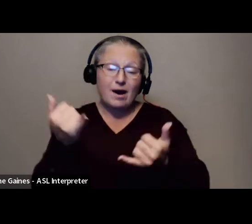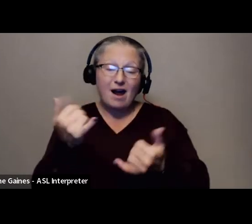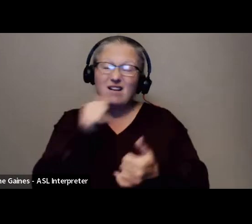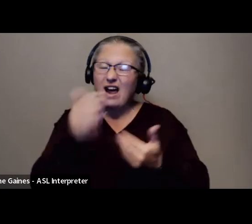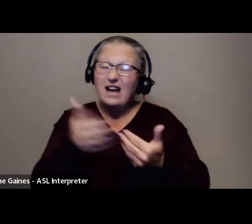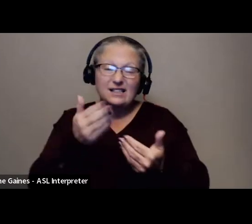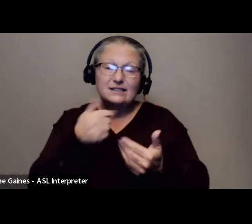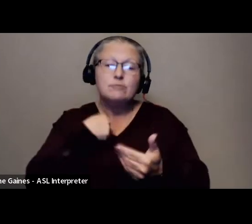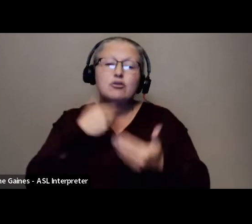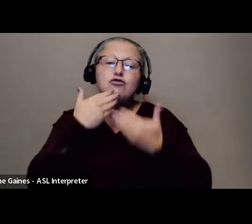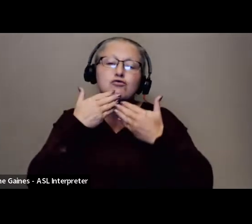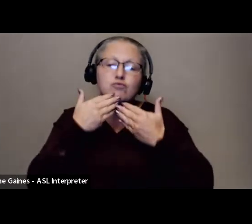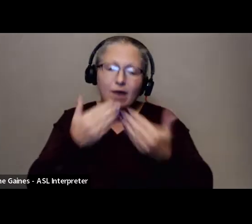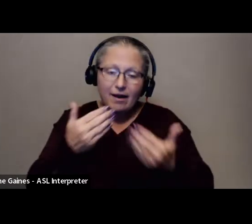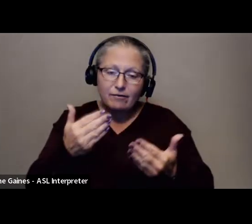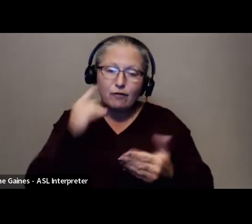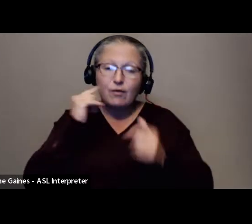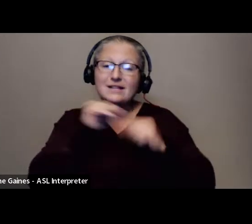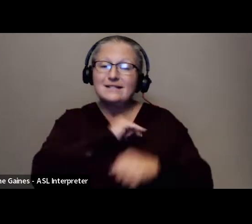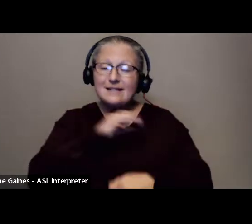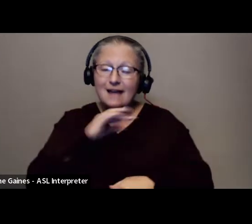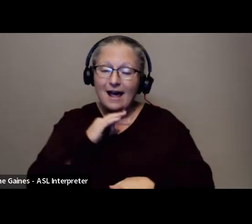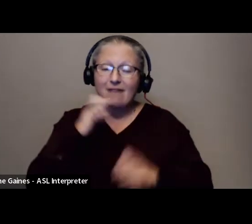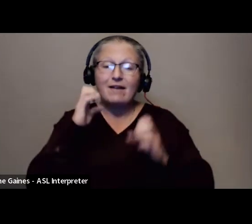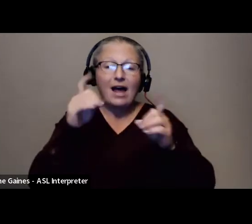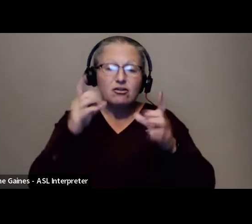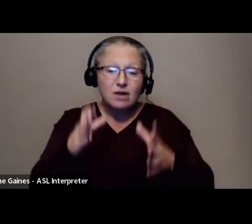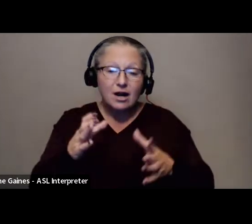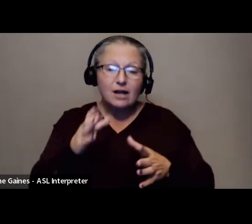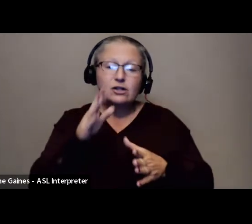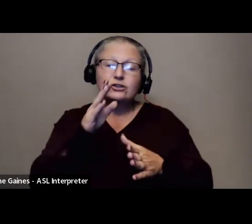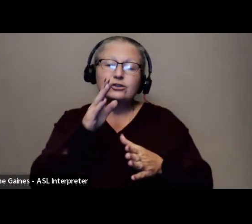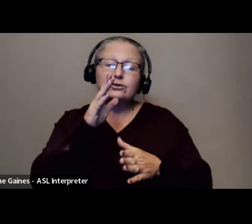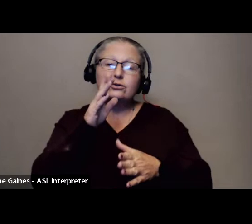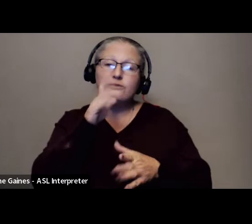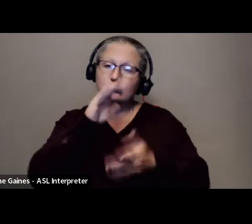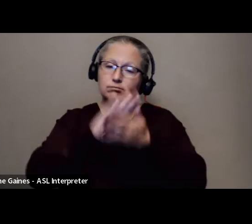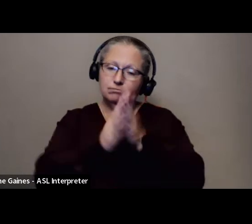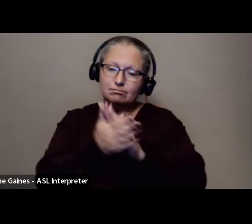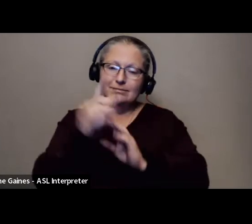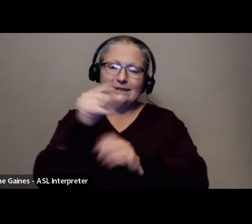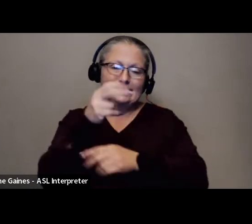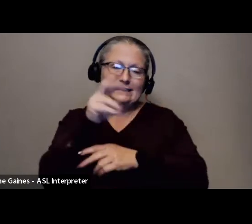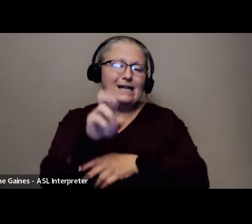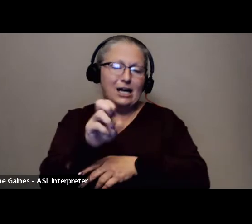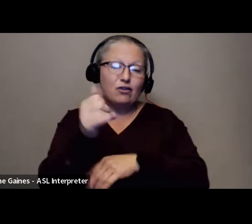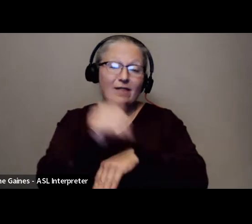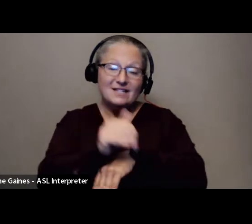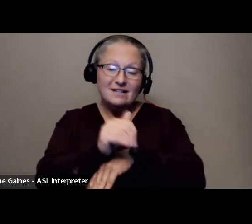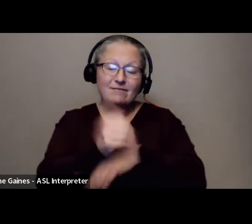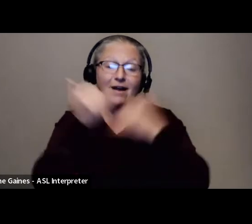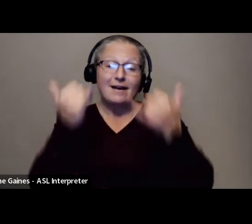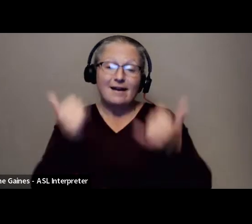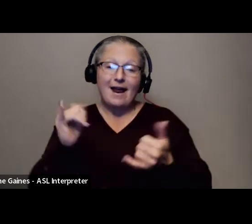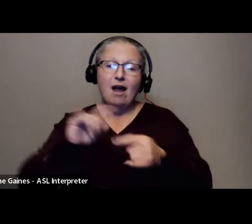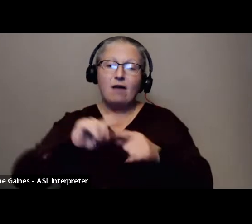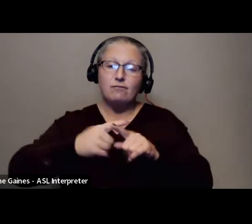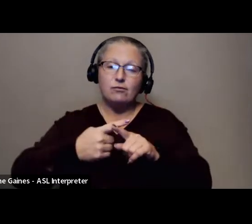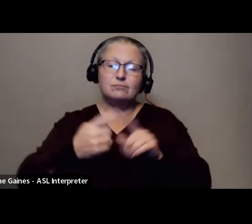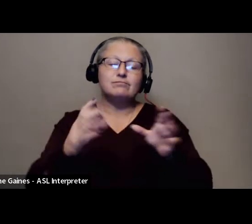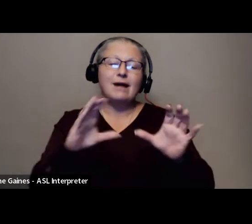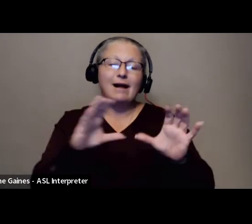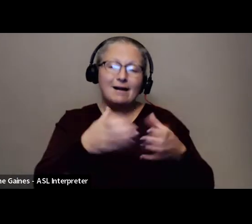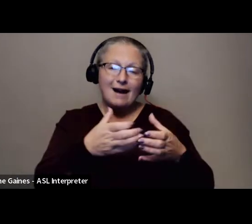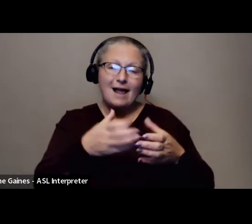grateful for the staff and the educators that are becoming tenured this evening. And so with that, I'd like to start with our classified